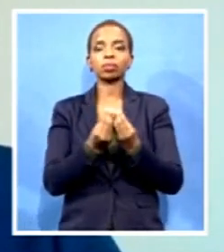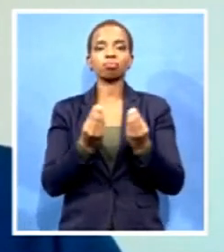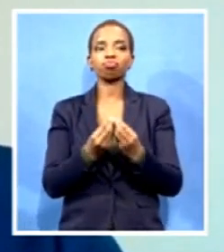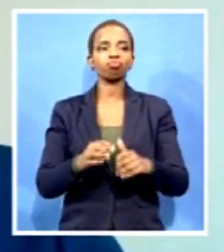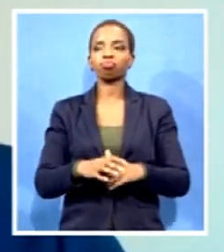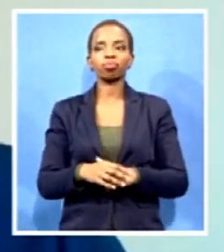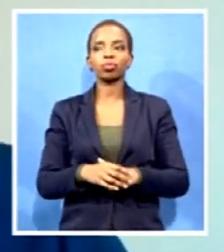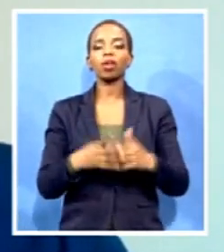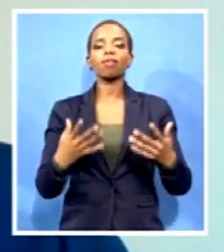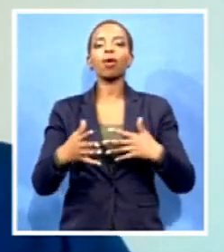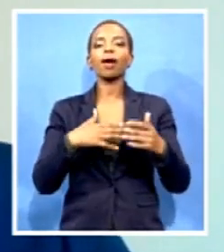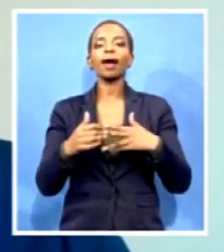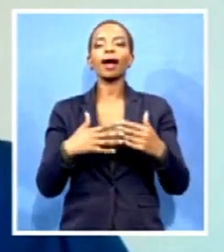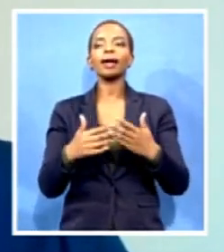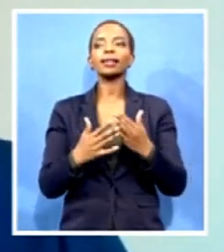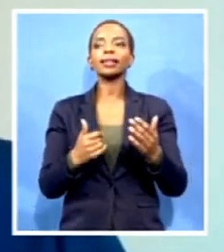to,